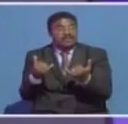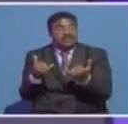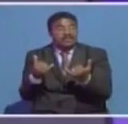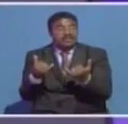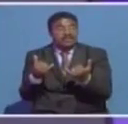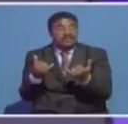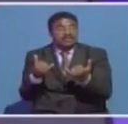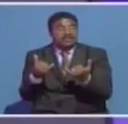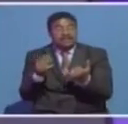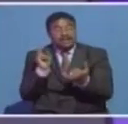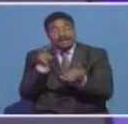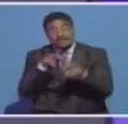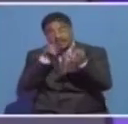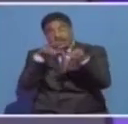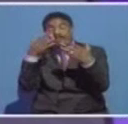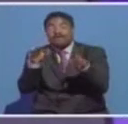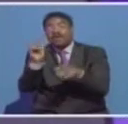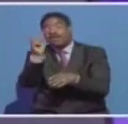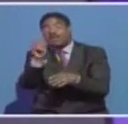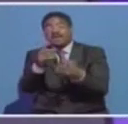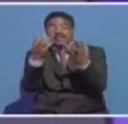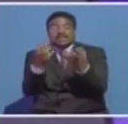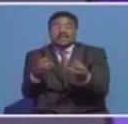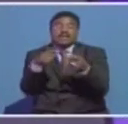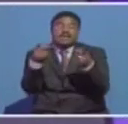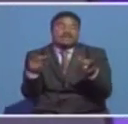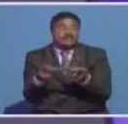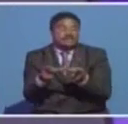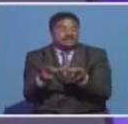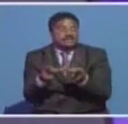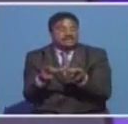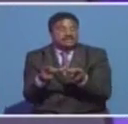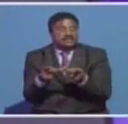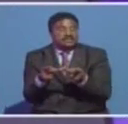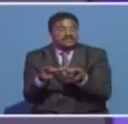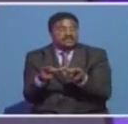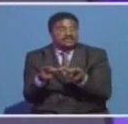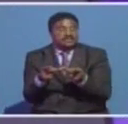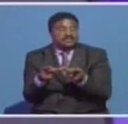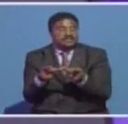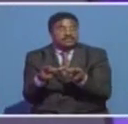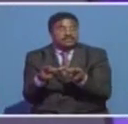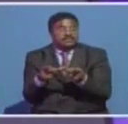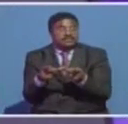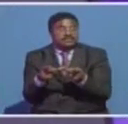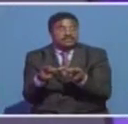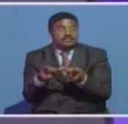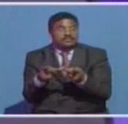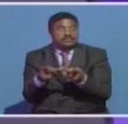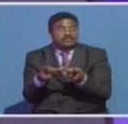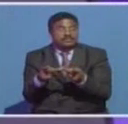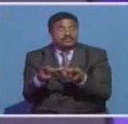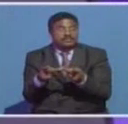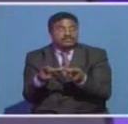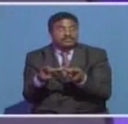is drought, normally we have an in-depth assessment that's done around April, and the